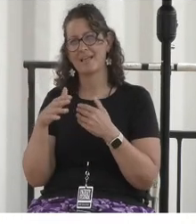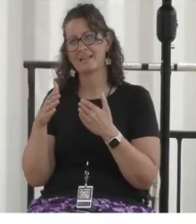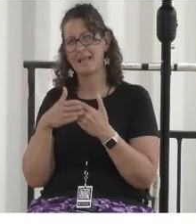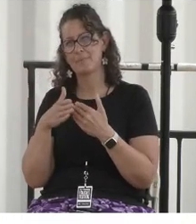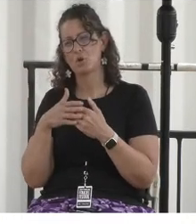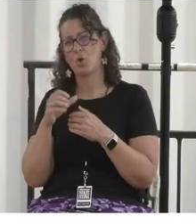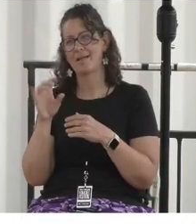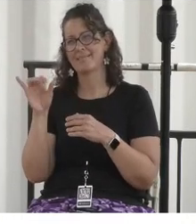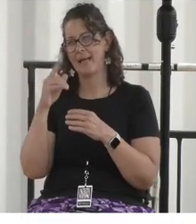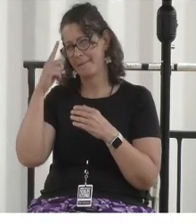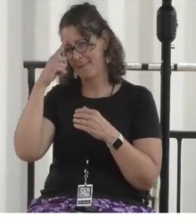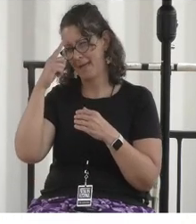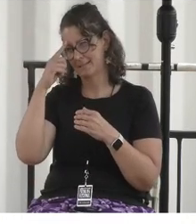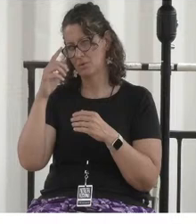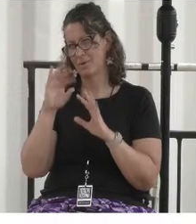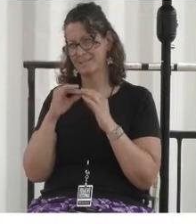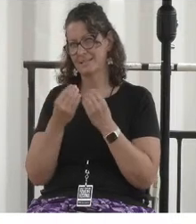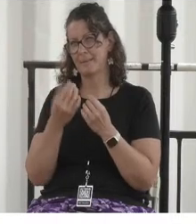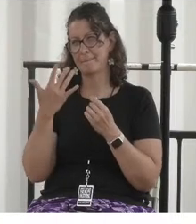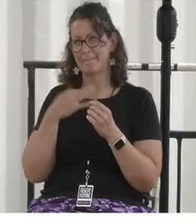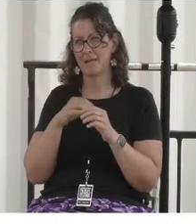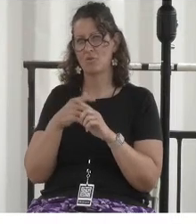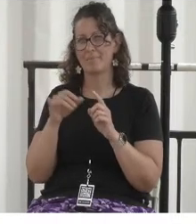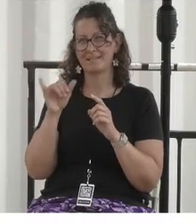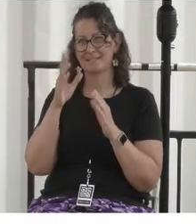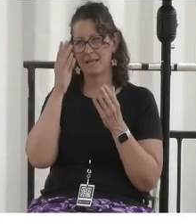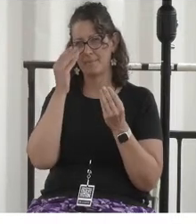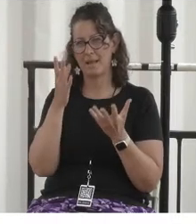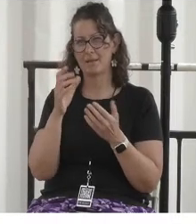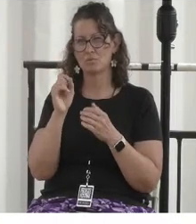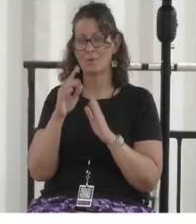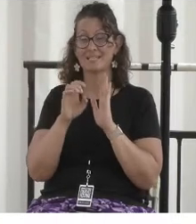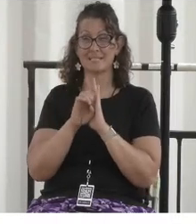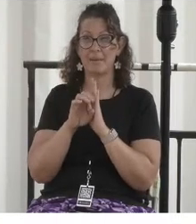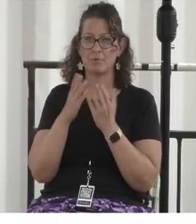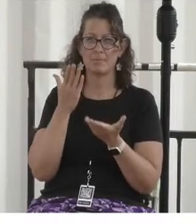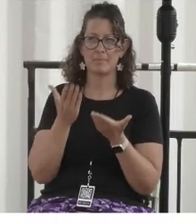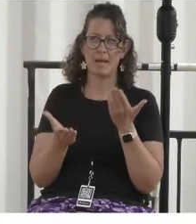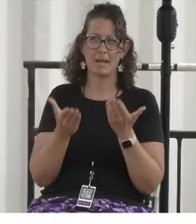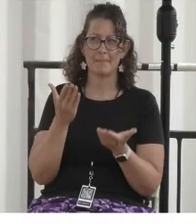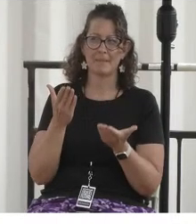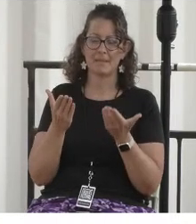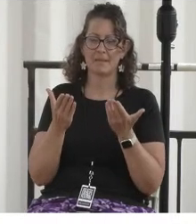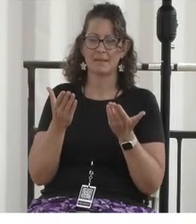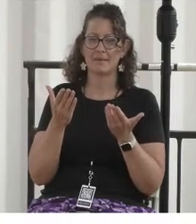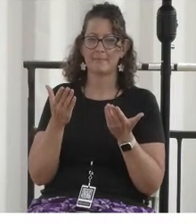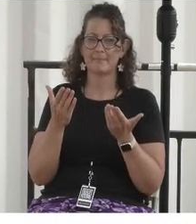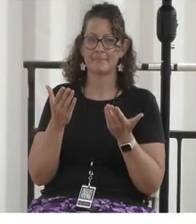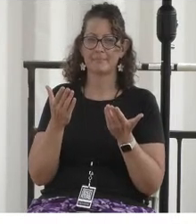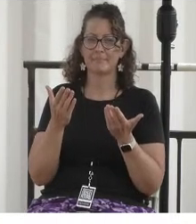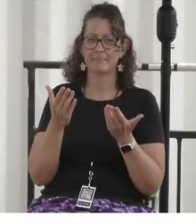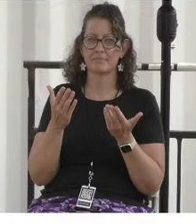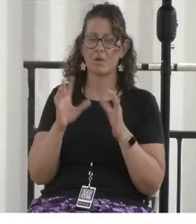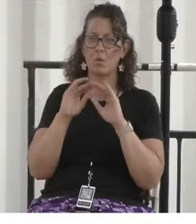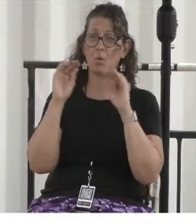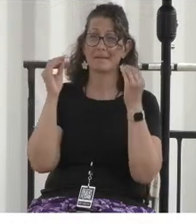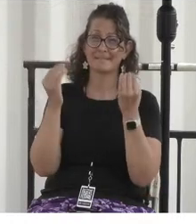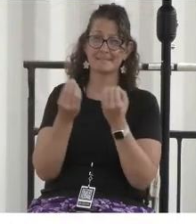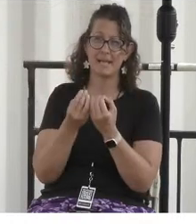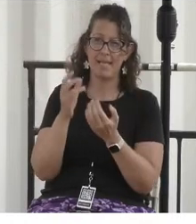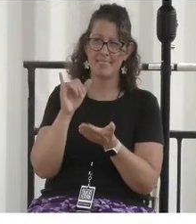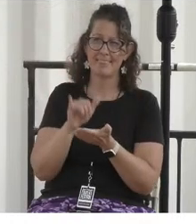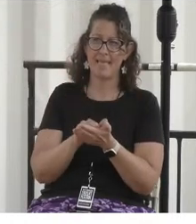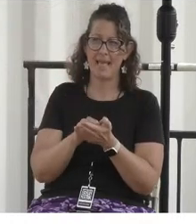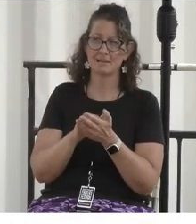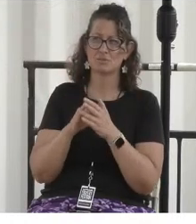organizations who can also benefit from those same data. Examples might be an organization that